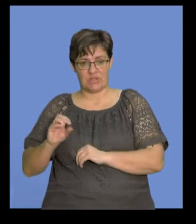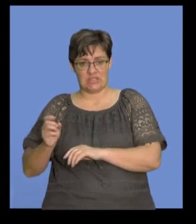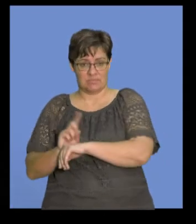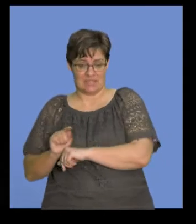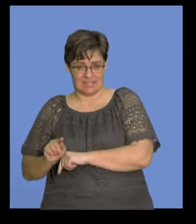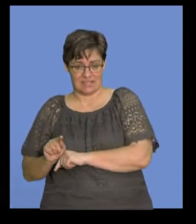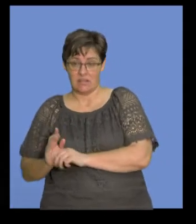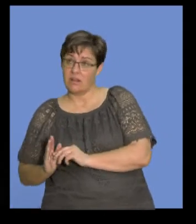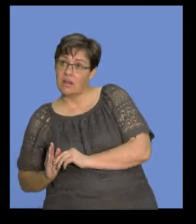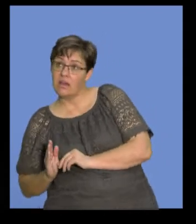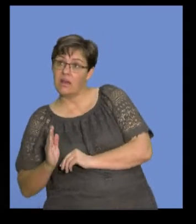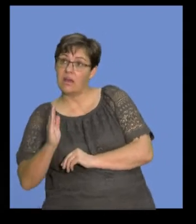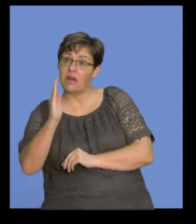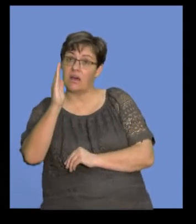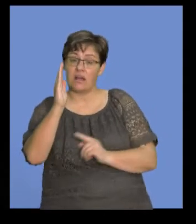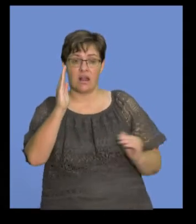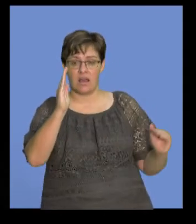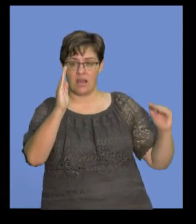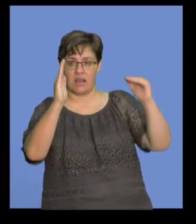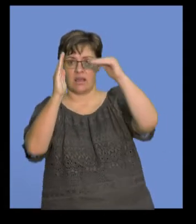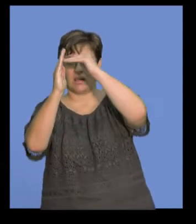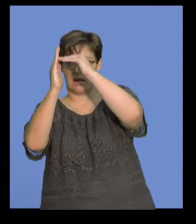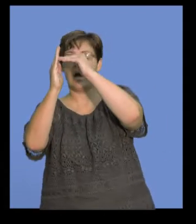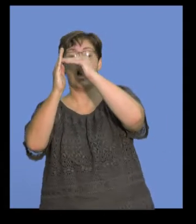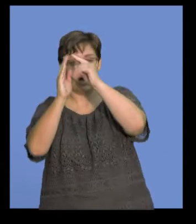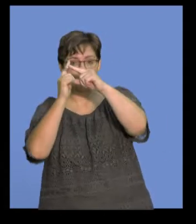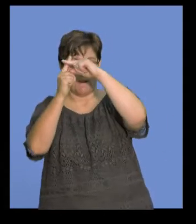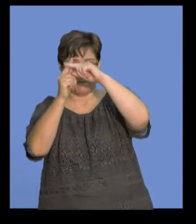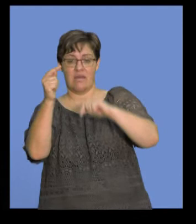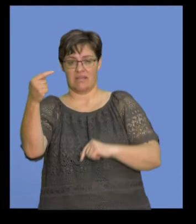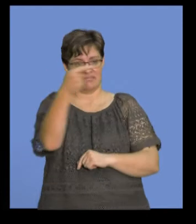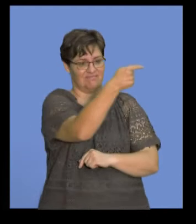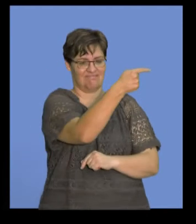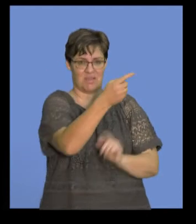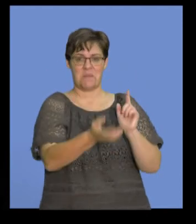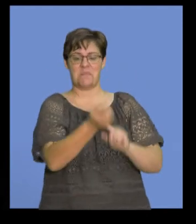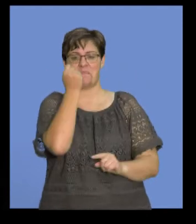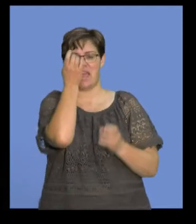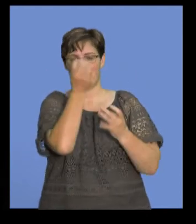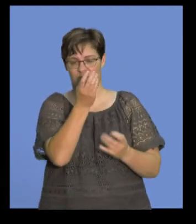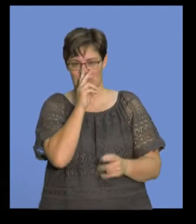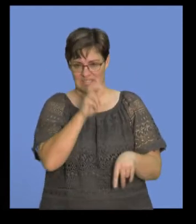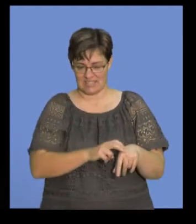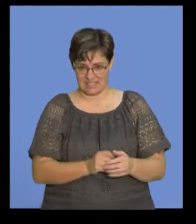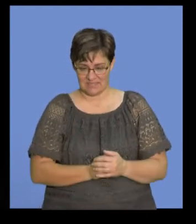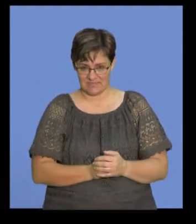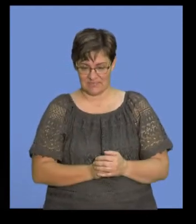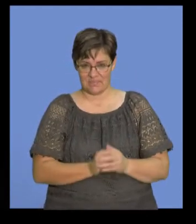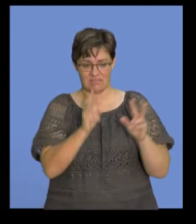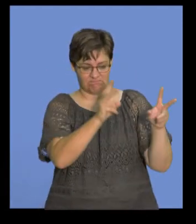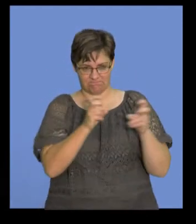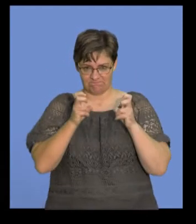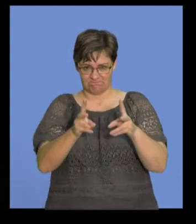set and find the intercept, and then you would get the required data value that you need. And that's essentially the process of